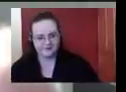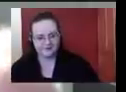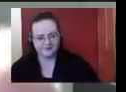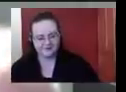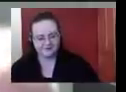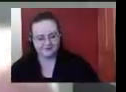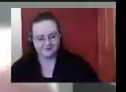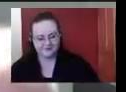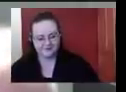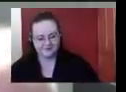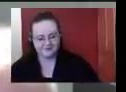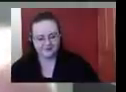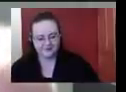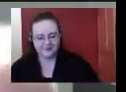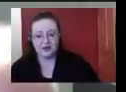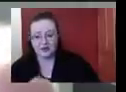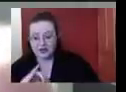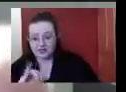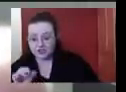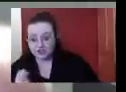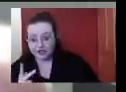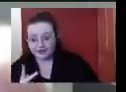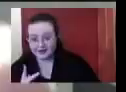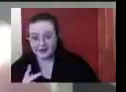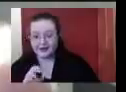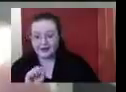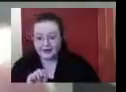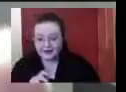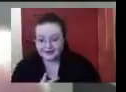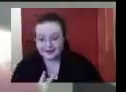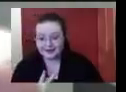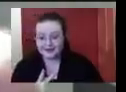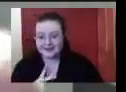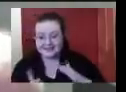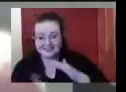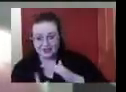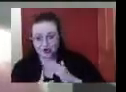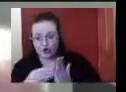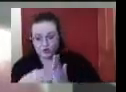Excuse me. Why are JK, SK